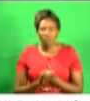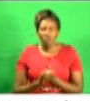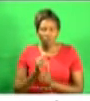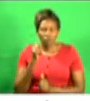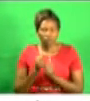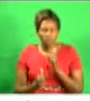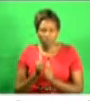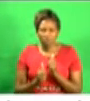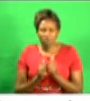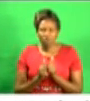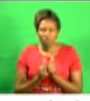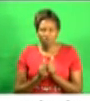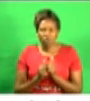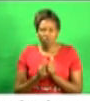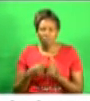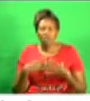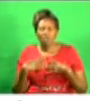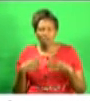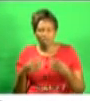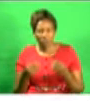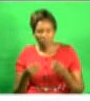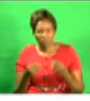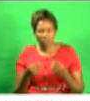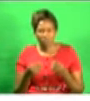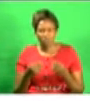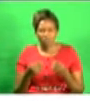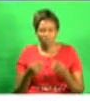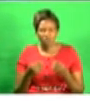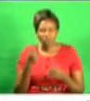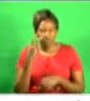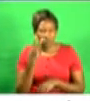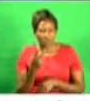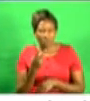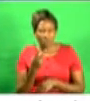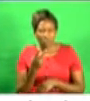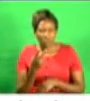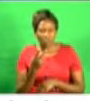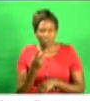which we would like to see